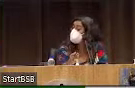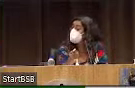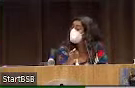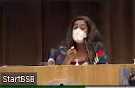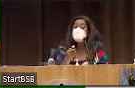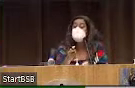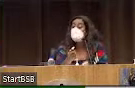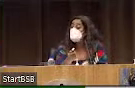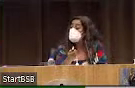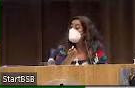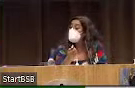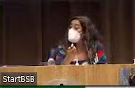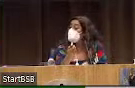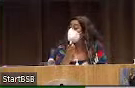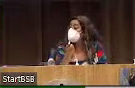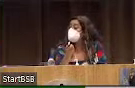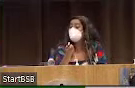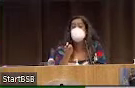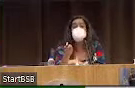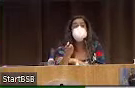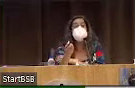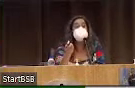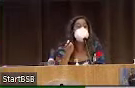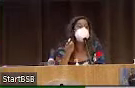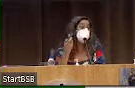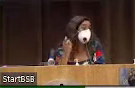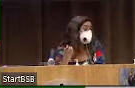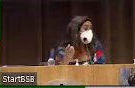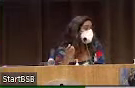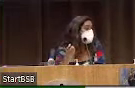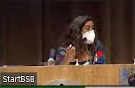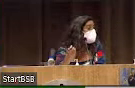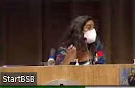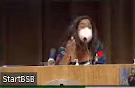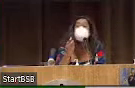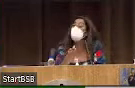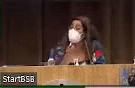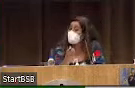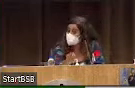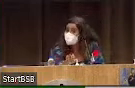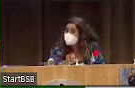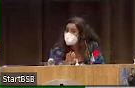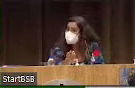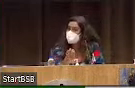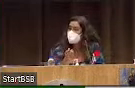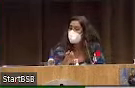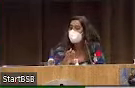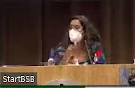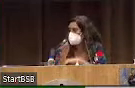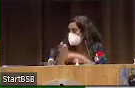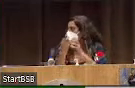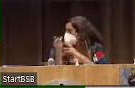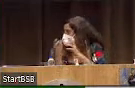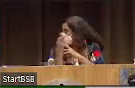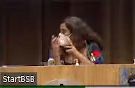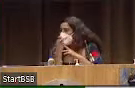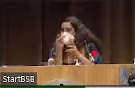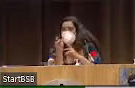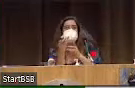to monitoring these patients by phone, and the results are very efficient.